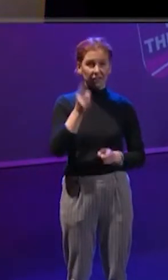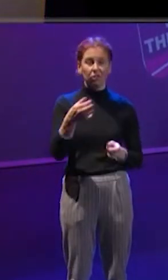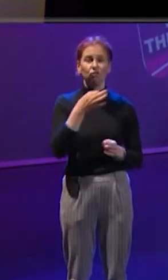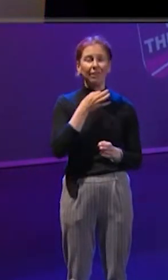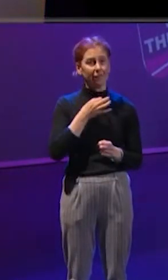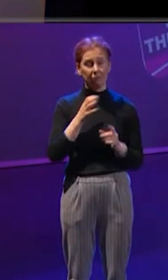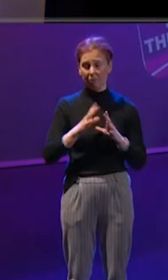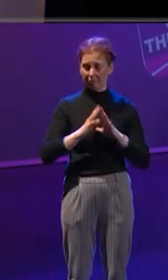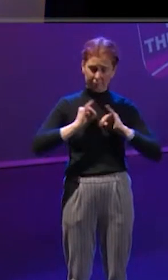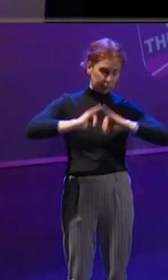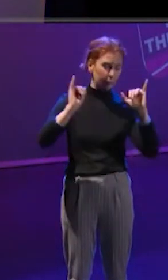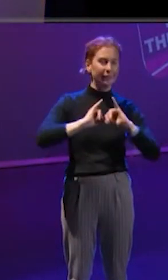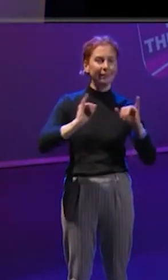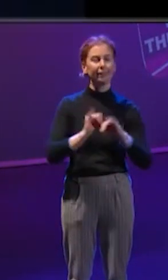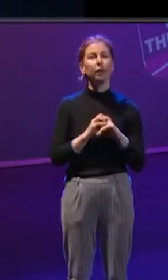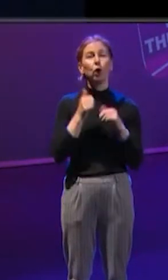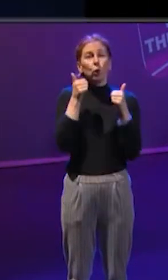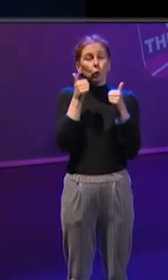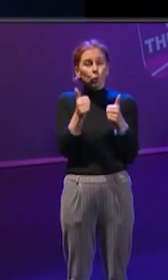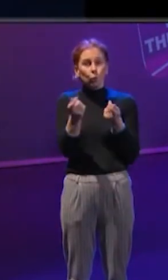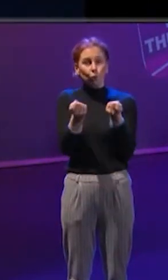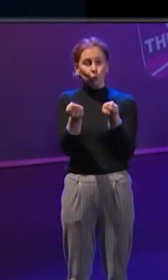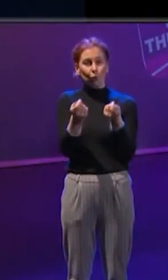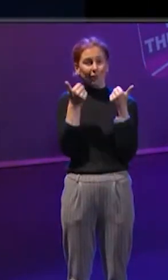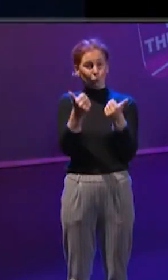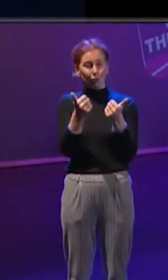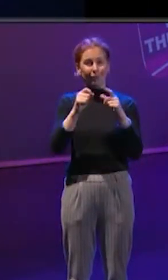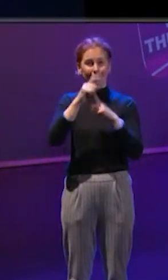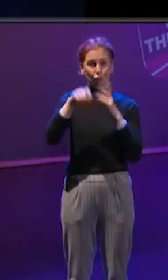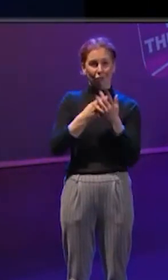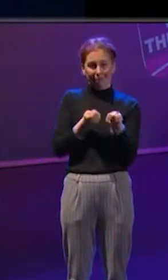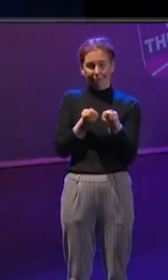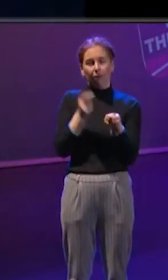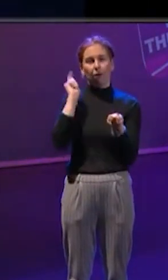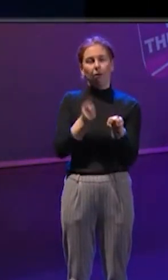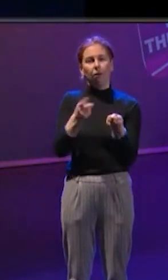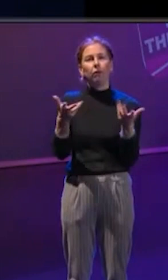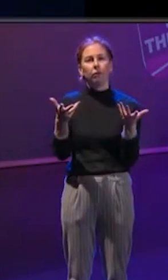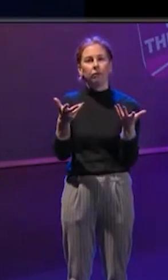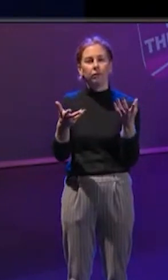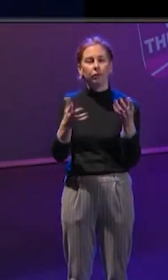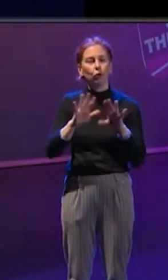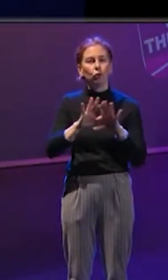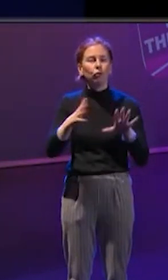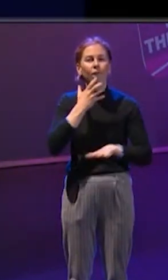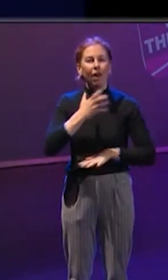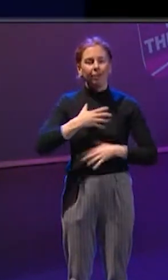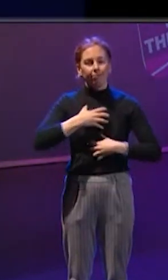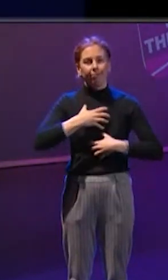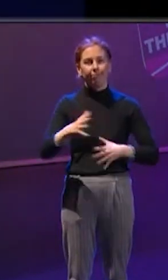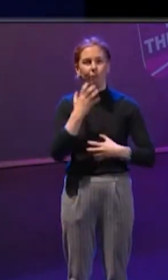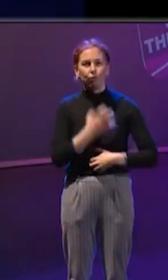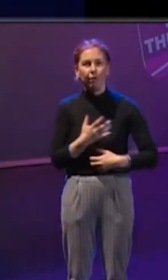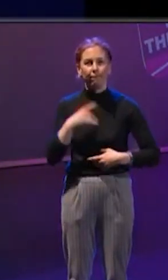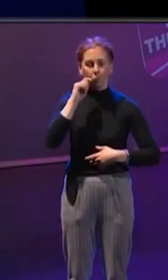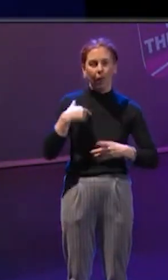good venues aren't afraid of taking risk. And really, the true testament is how they deal with that risk and how they cope if the risk